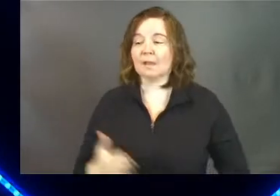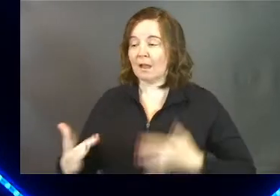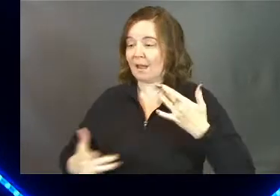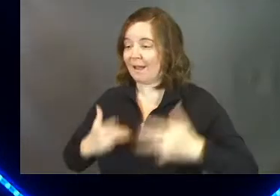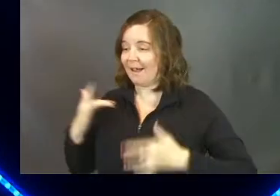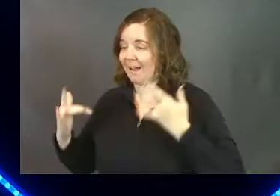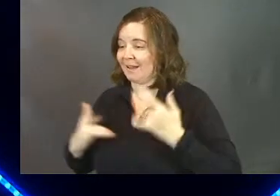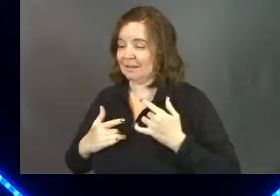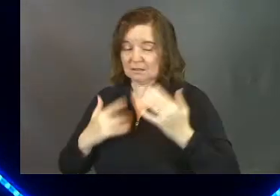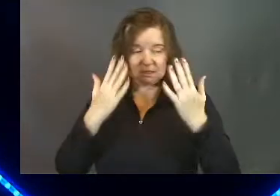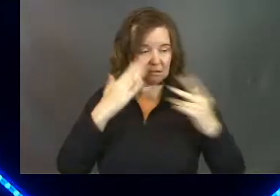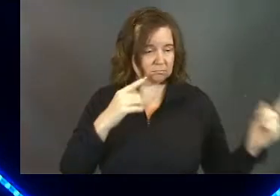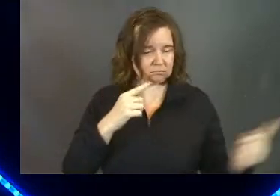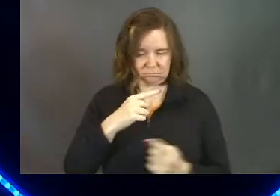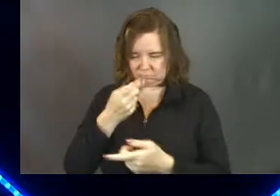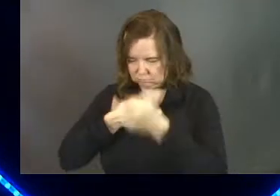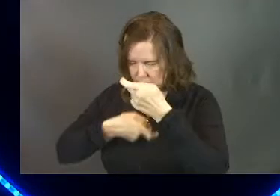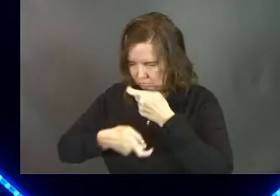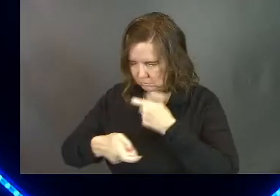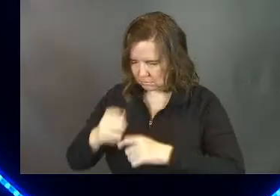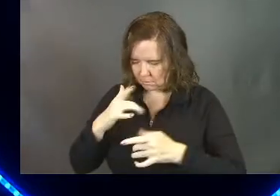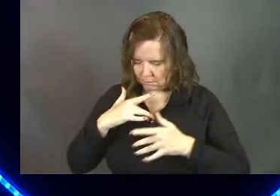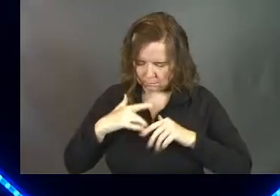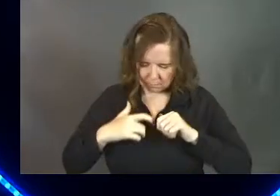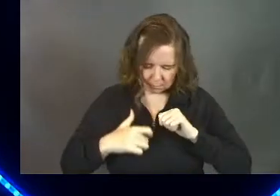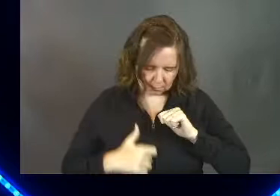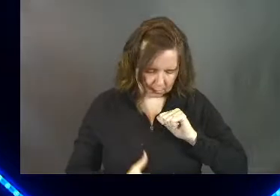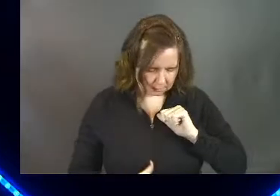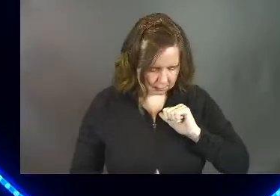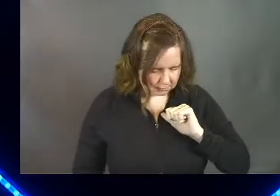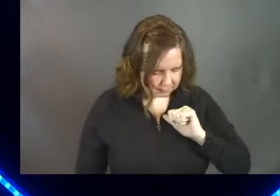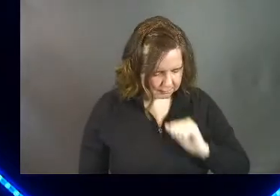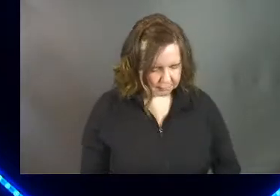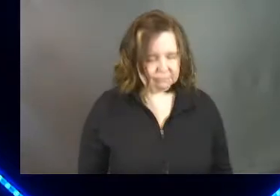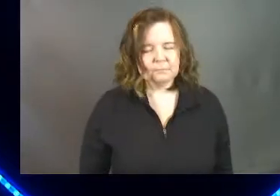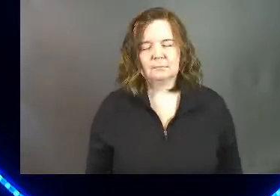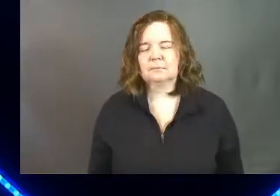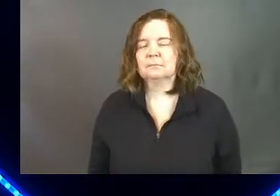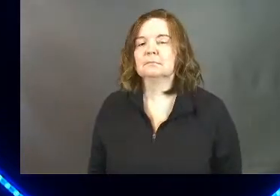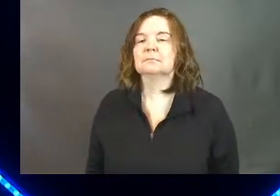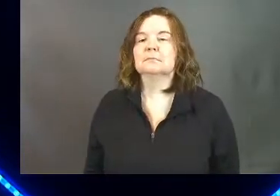when sorrow comes to steal the joy I own,